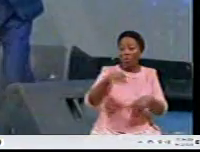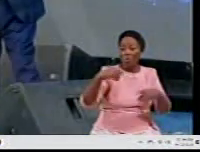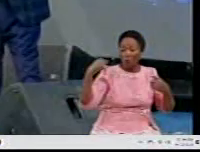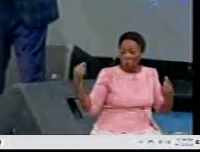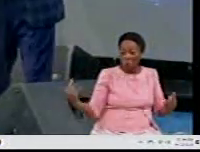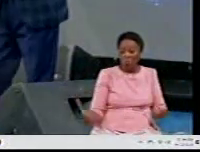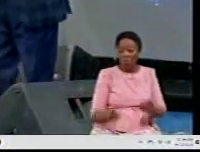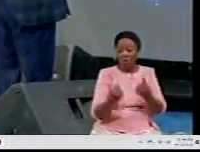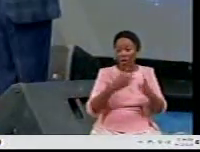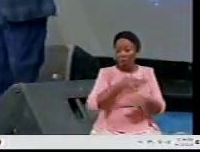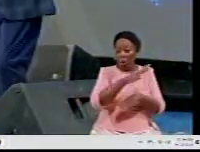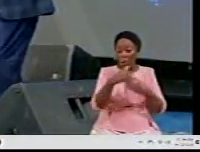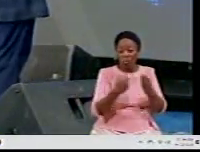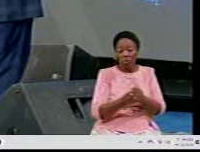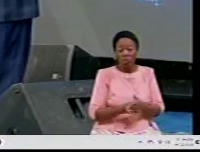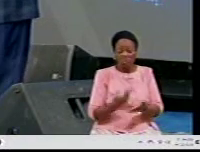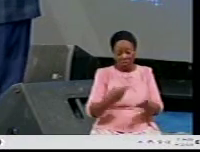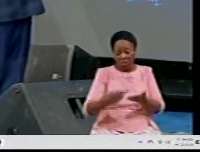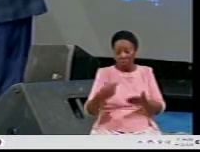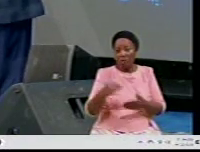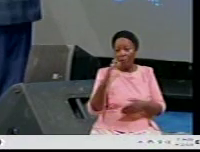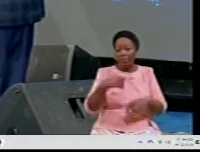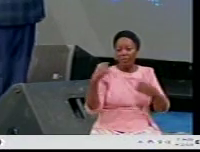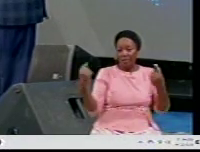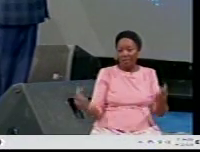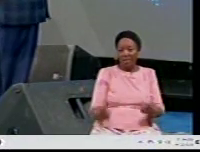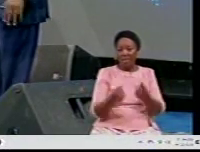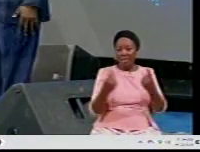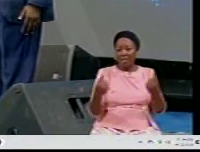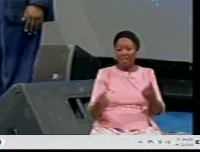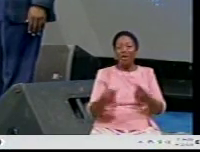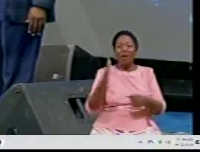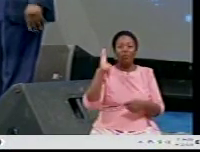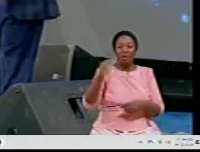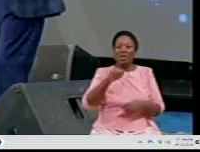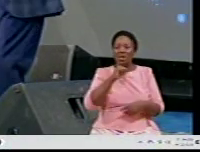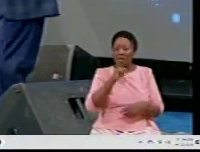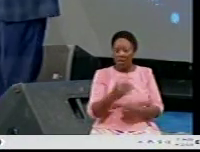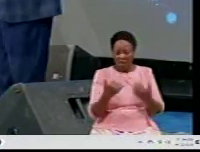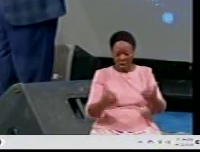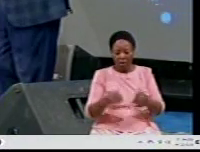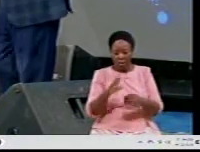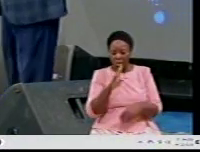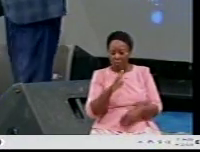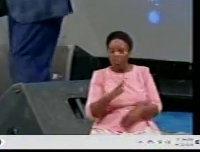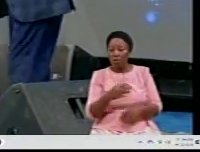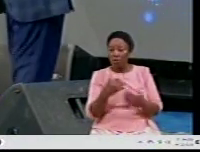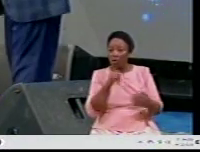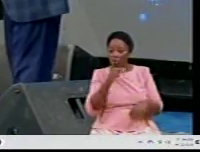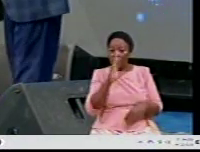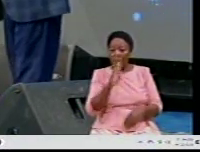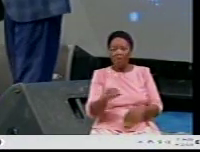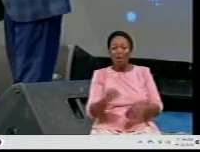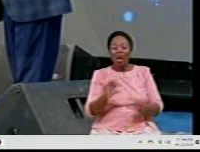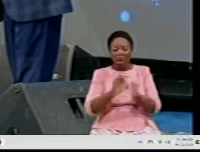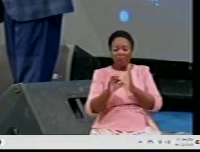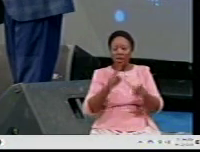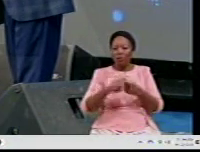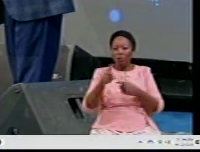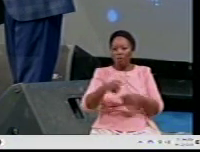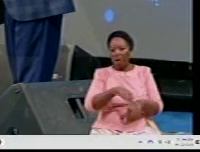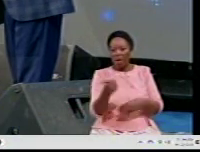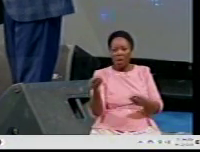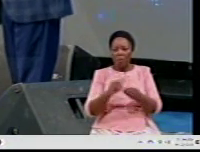and all the consequence of your trespasses will not be imputed unto you anymore. And he has committed